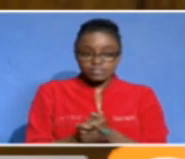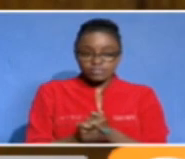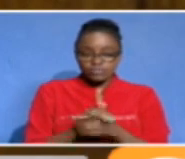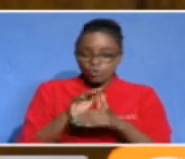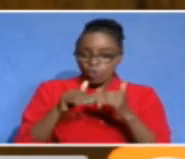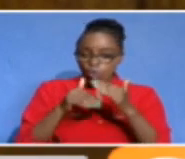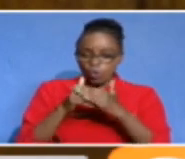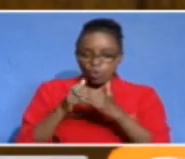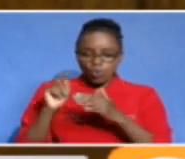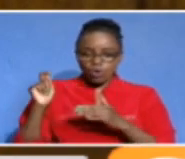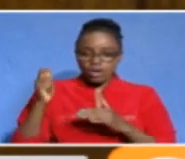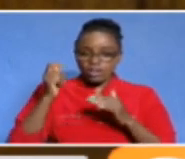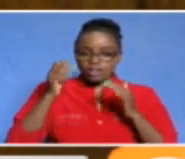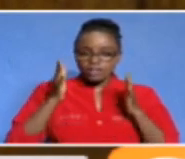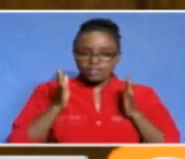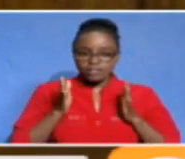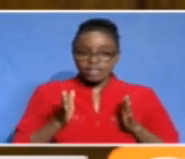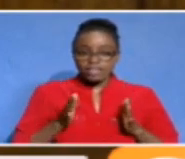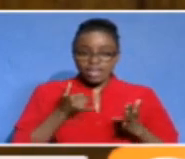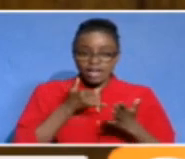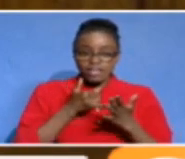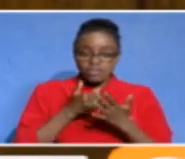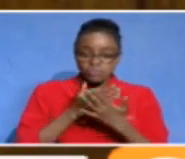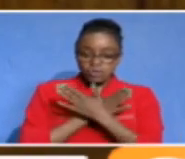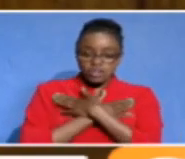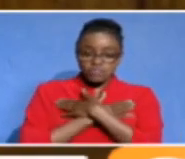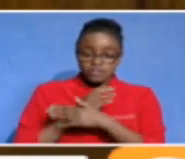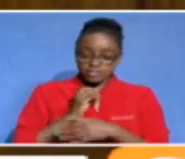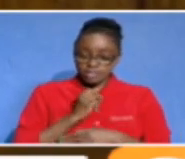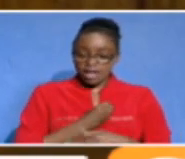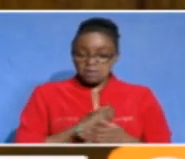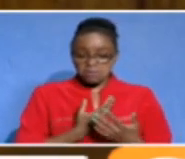all Kenyans, including our friends